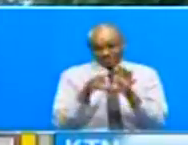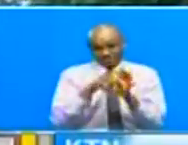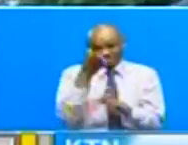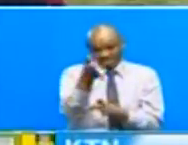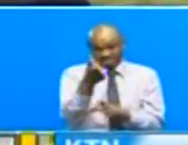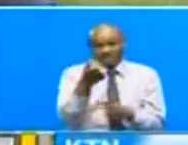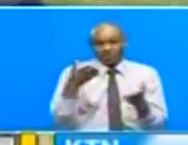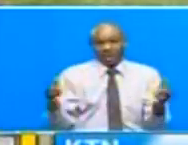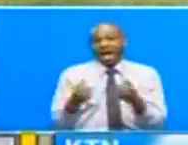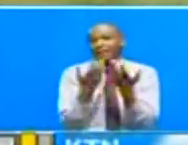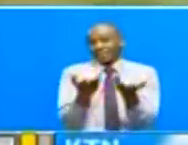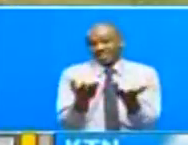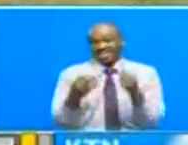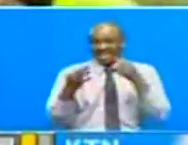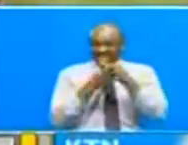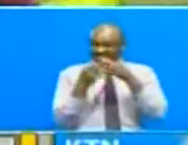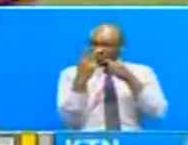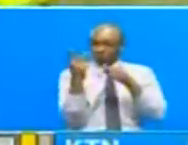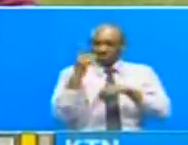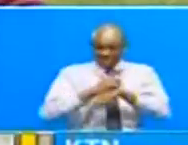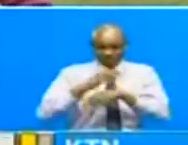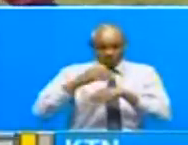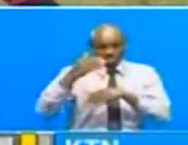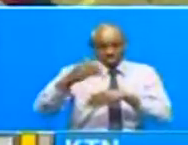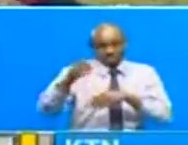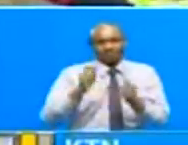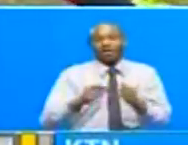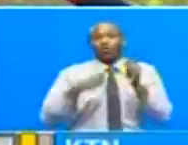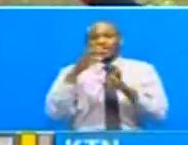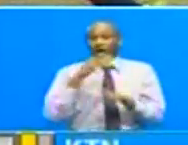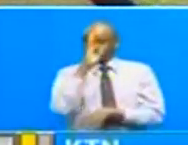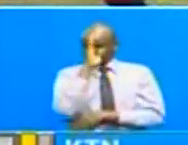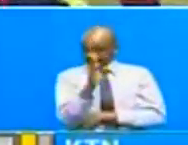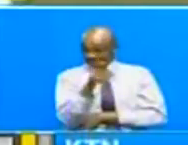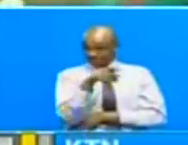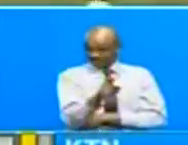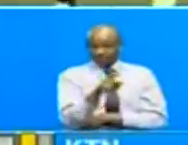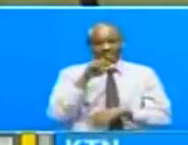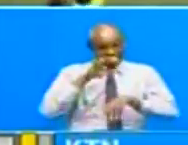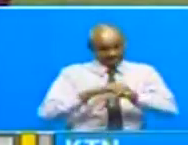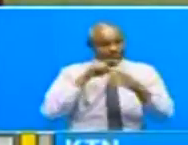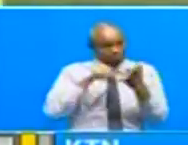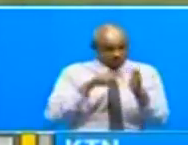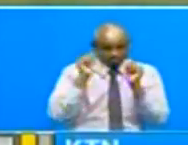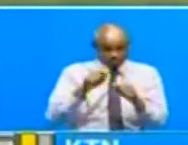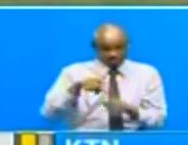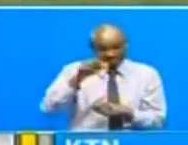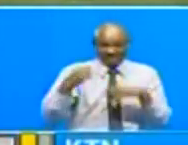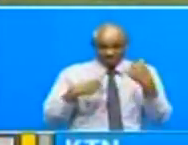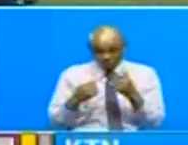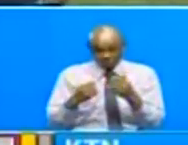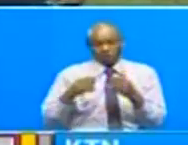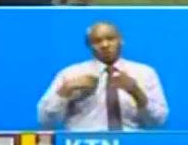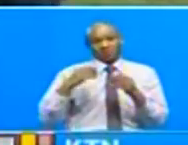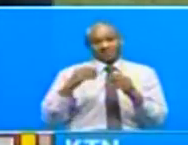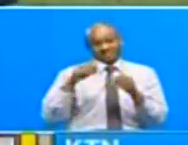World Cup, which is coming up in about 82 days from today. The winner of Sunday's match will secure points that will allow them to enjoy elite status